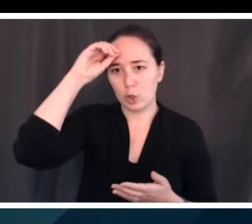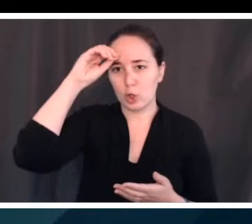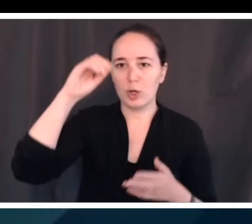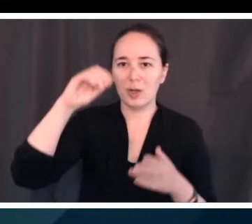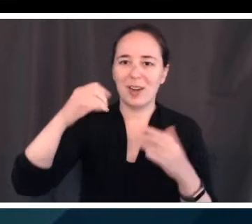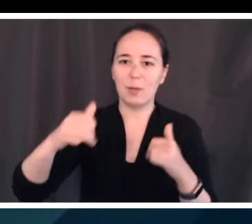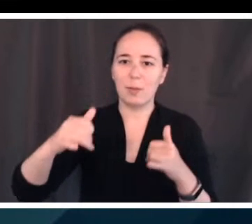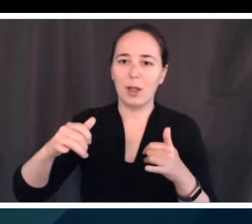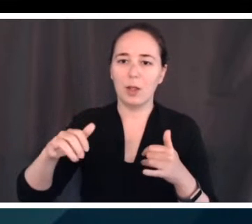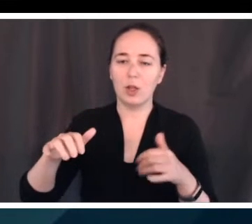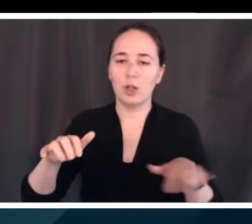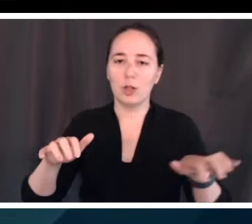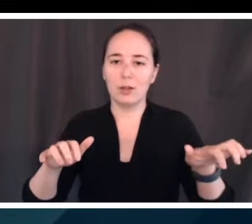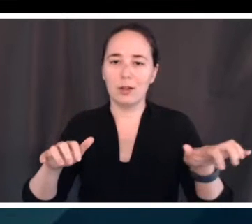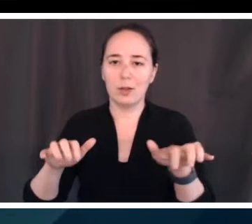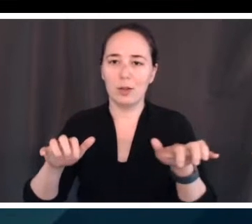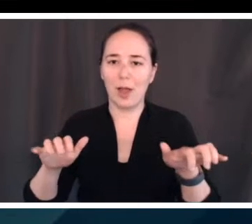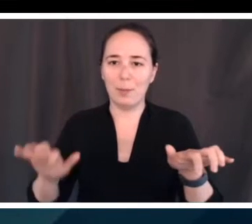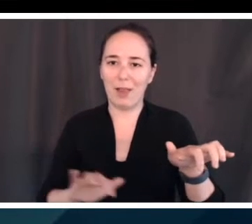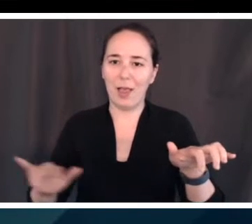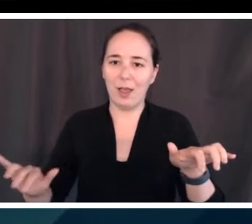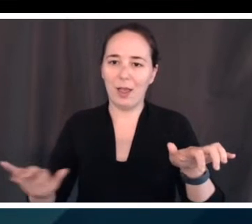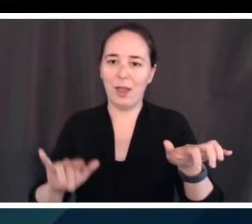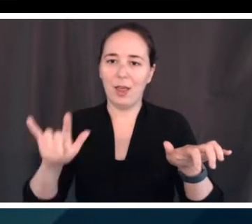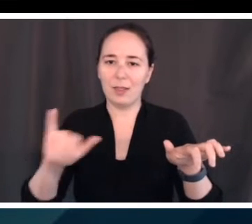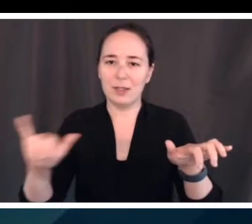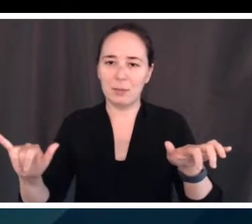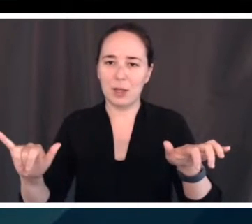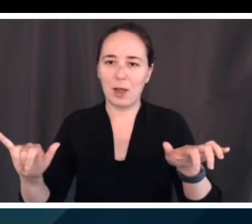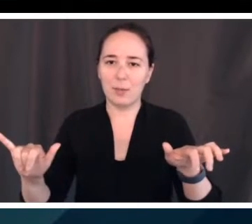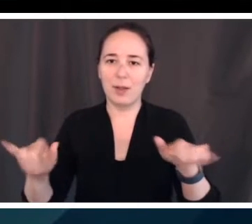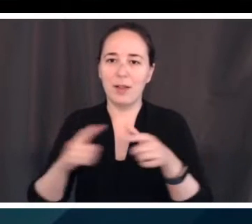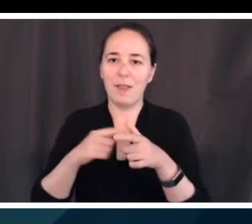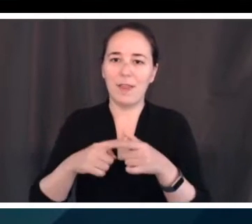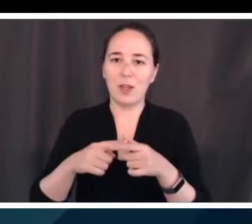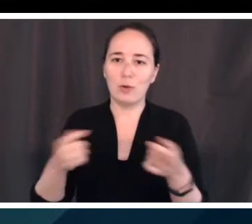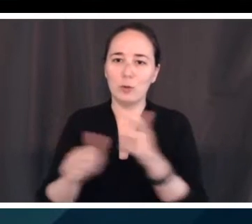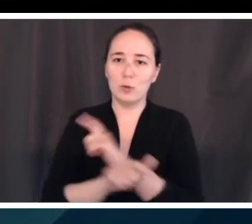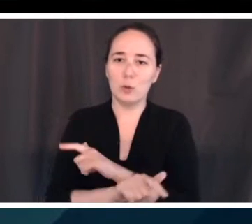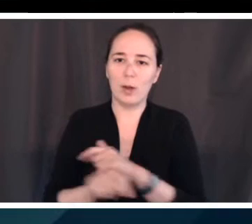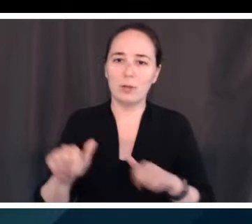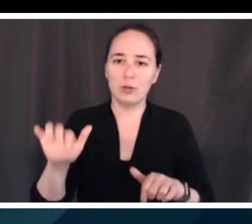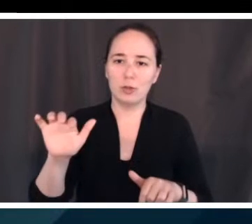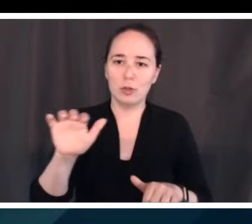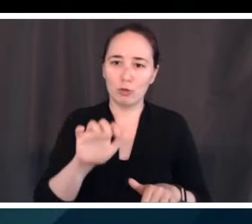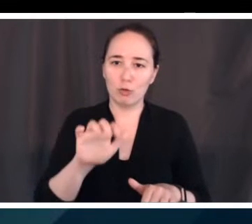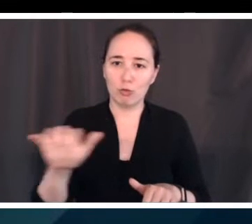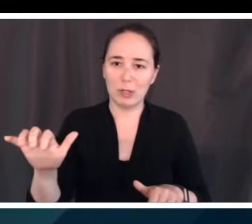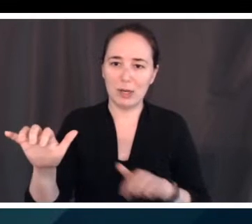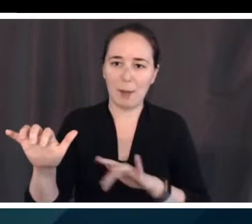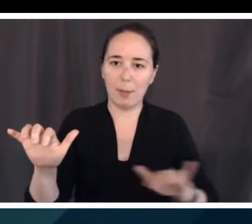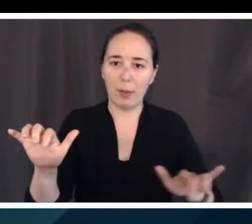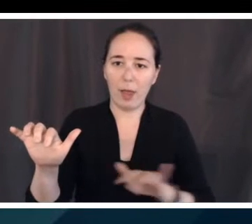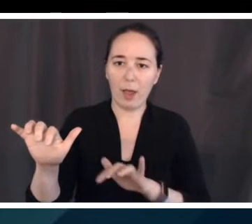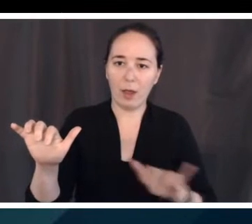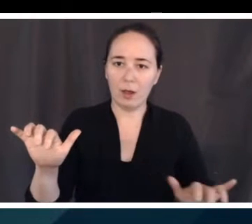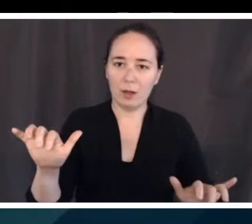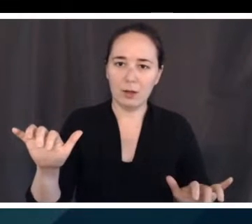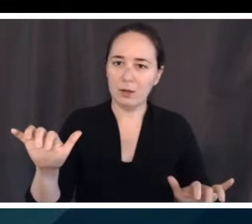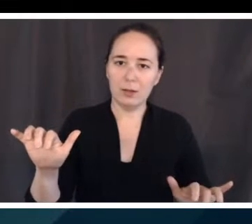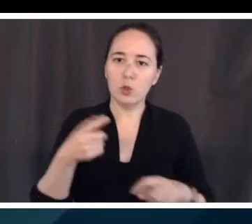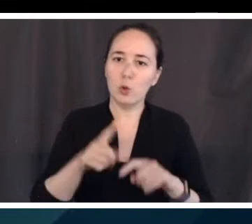the right hand, you're gonna have to switch, and that's hard. And then you're gonna have to put them together, which means you can't be reading at the same time.